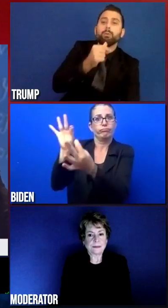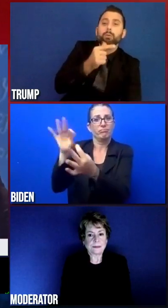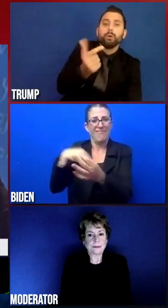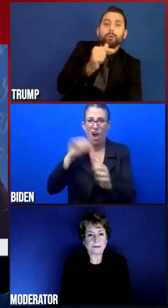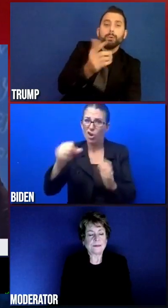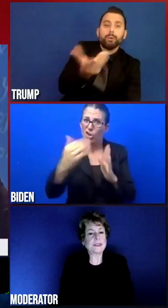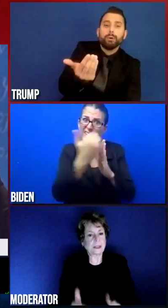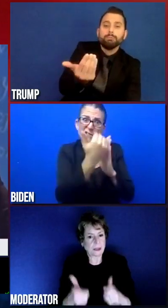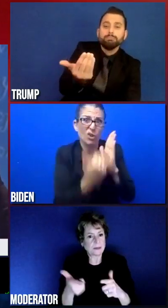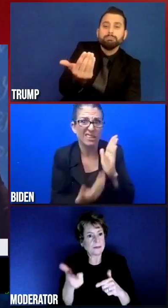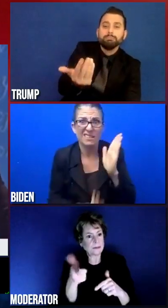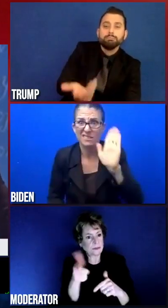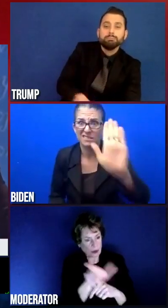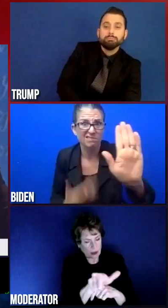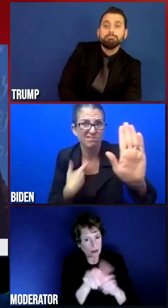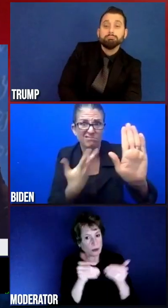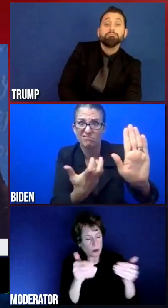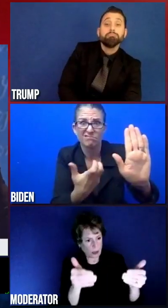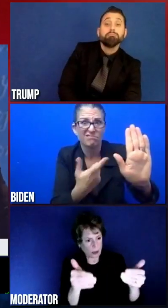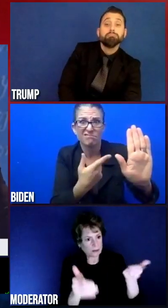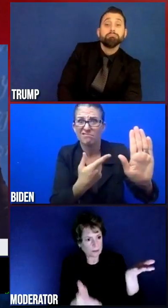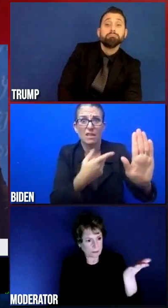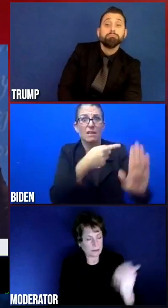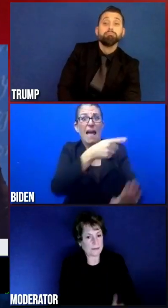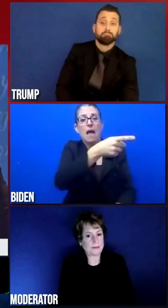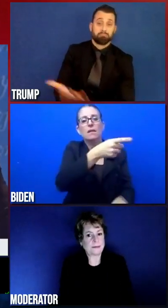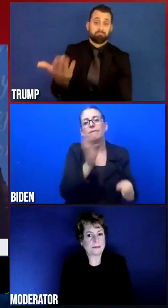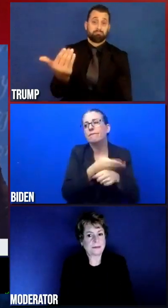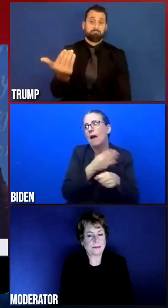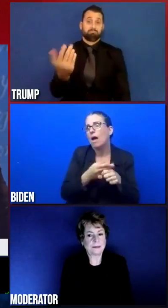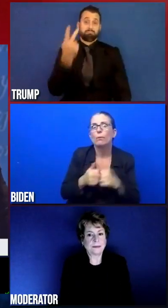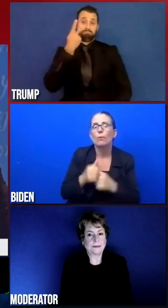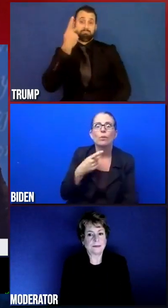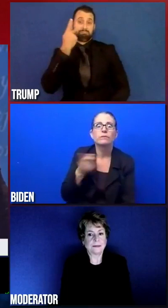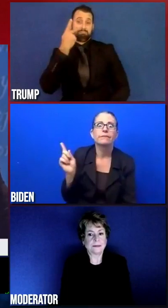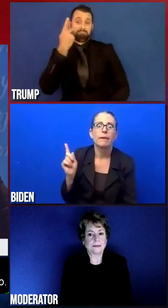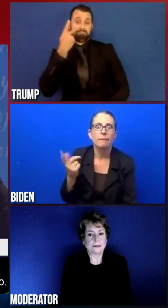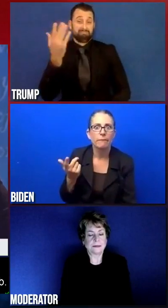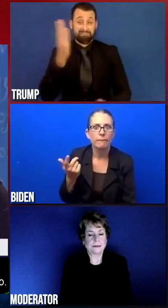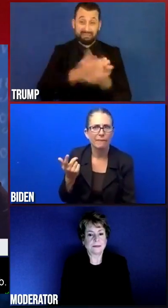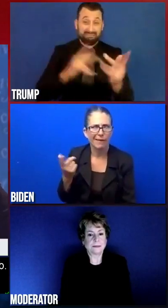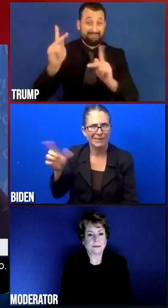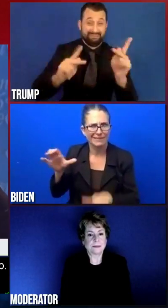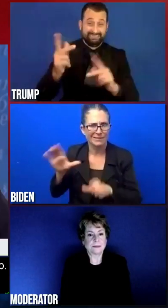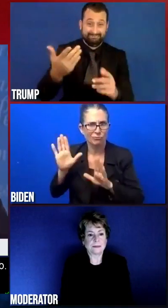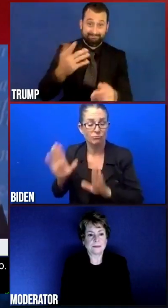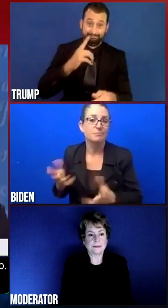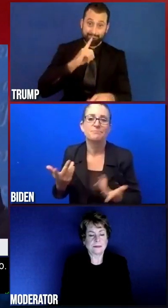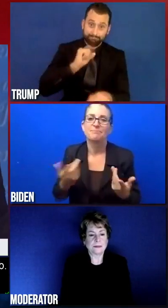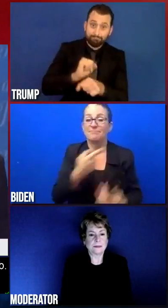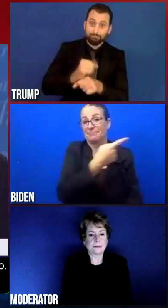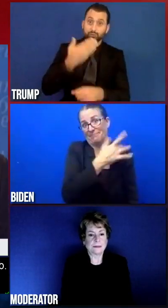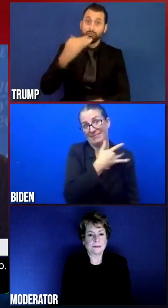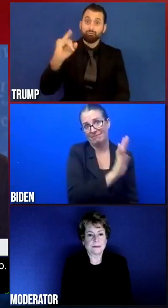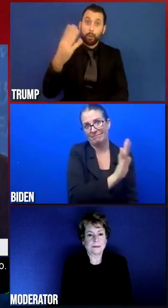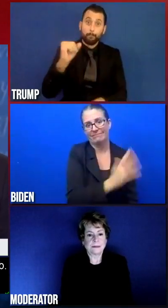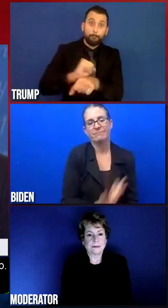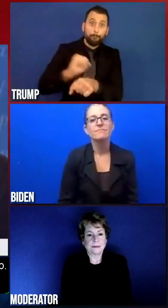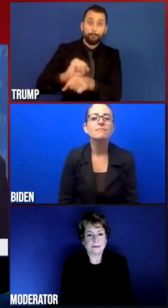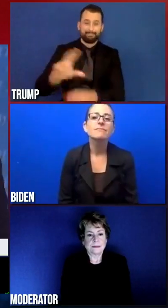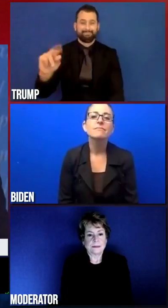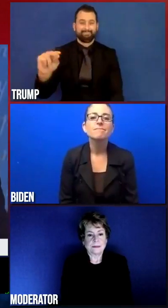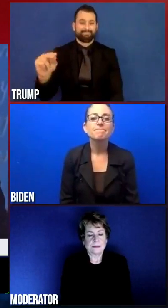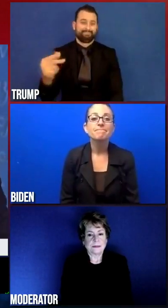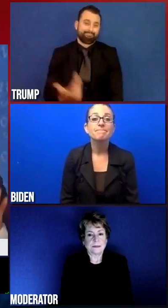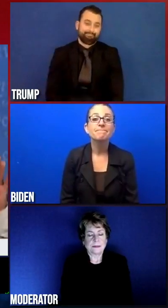of them because they did a good job. Some people don't well, do a good here's job. With you, Go they ahead. say- Wait a minute. You get the final word, Mr. Well, it's hard to get any word in with